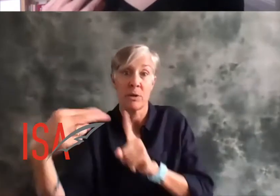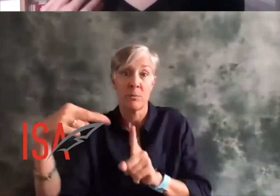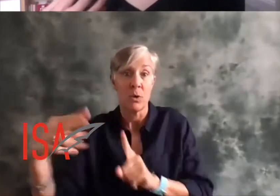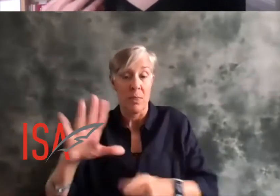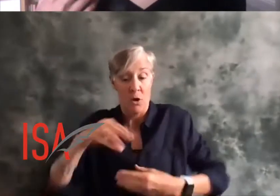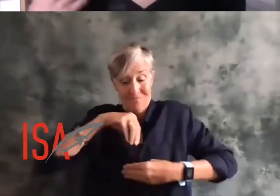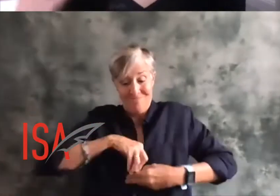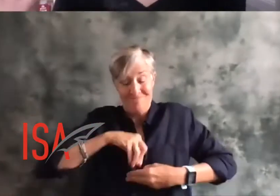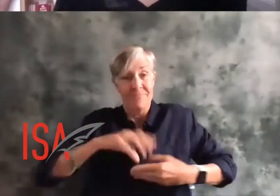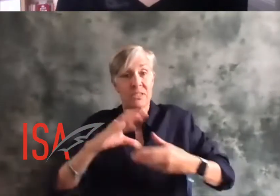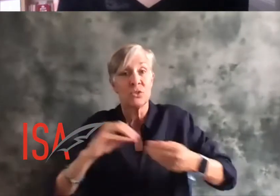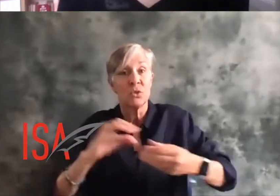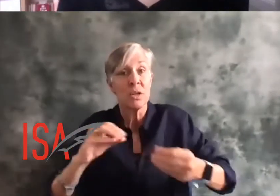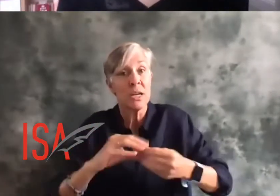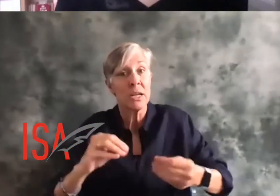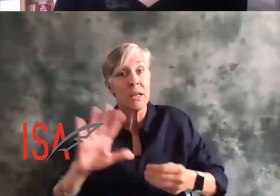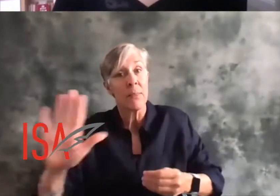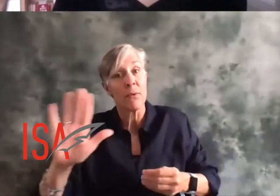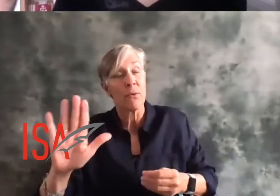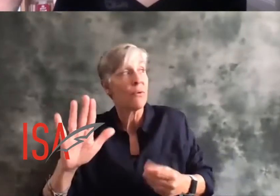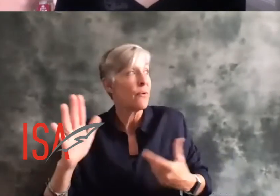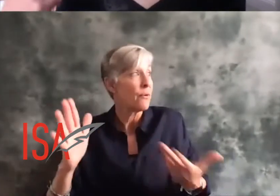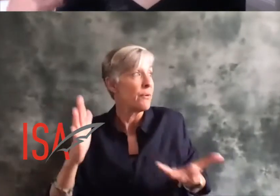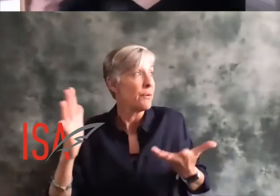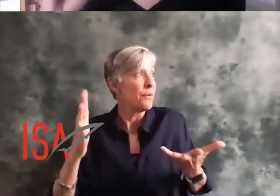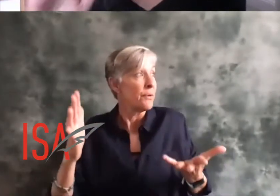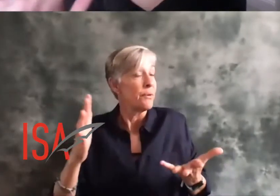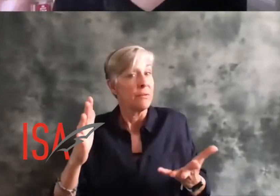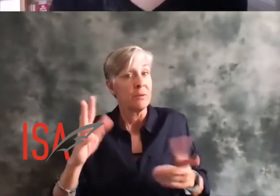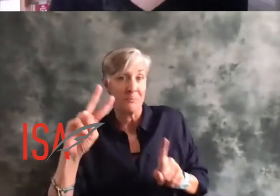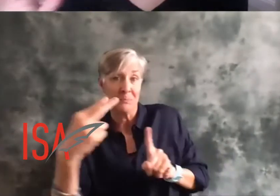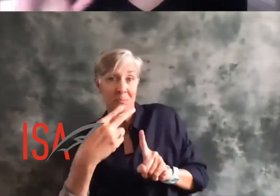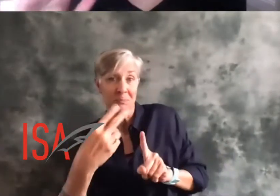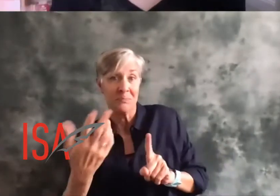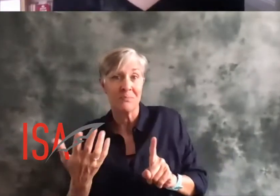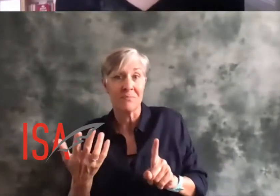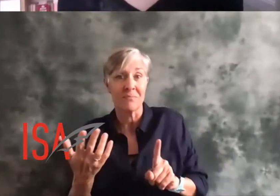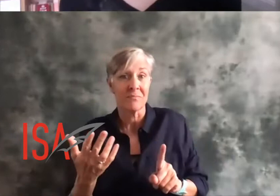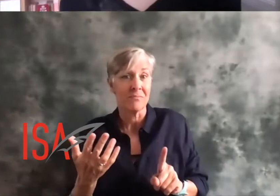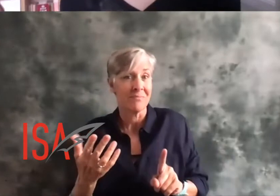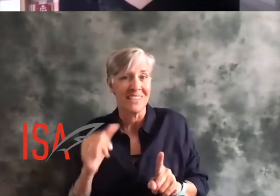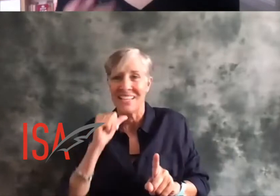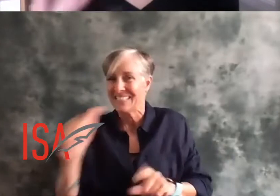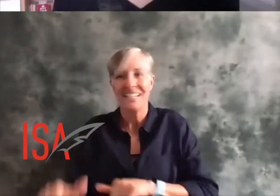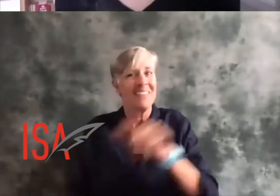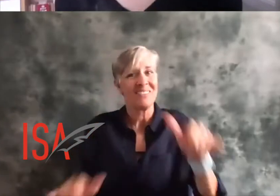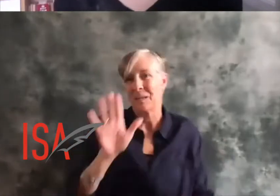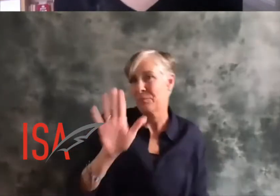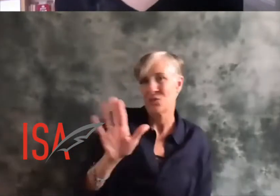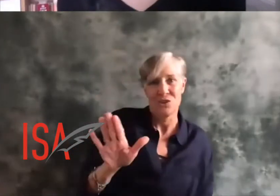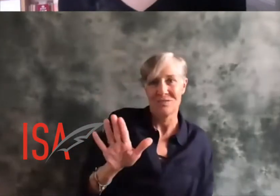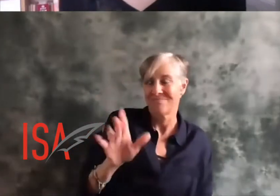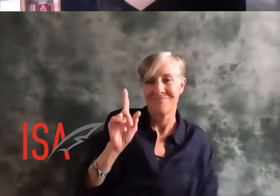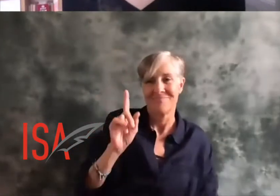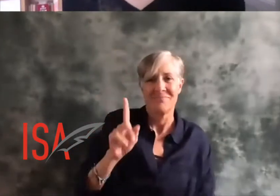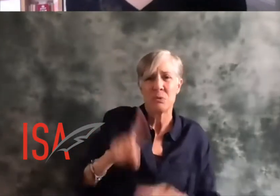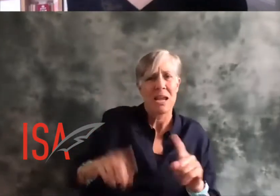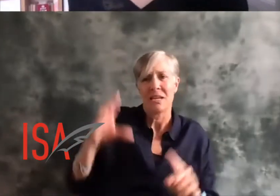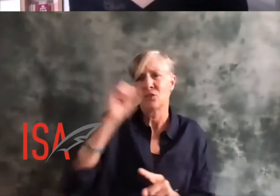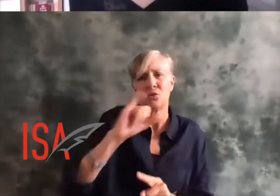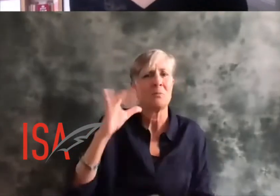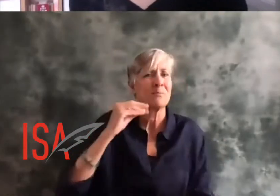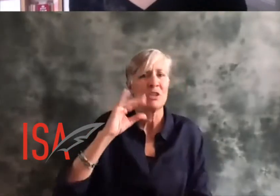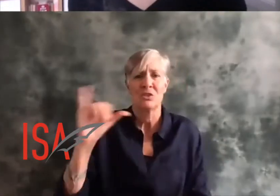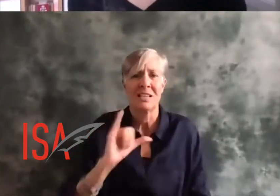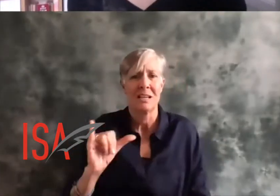internal narrative, what they're perceiving and processing will not be the same as yours. You cannot assume it, and that's